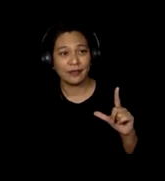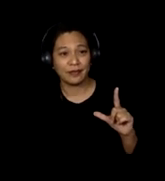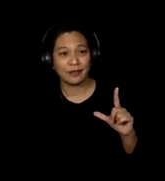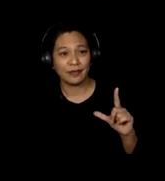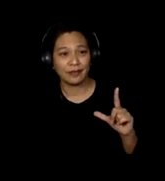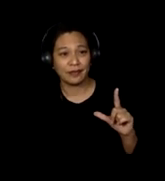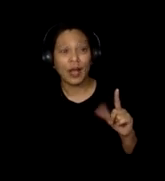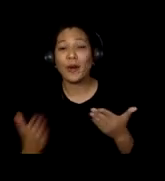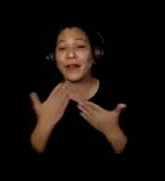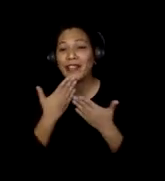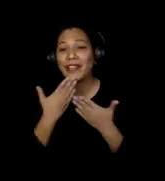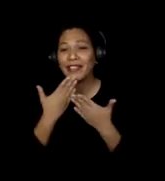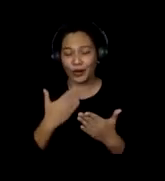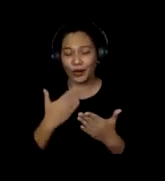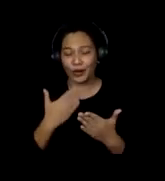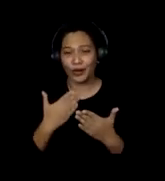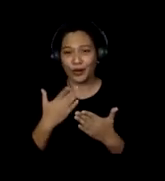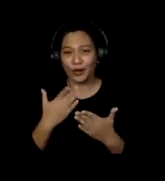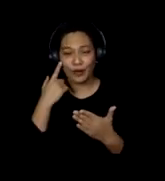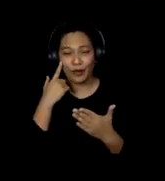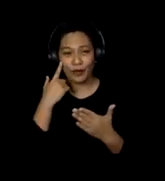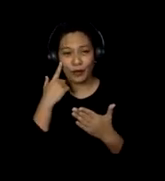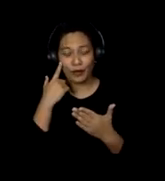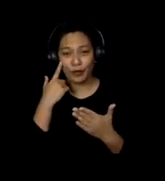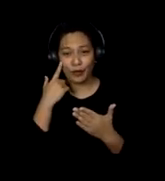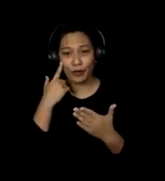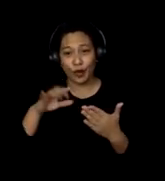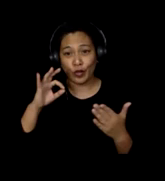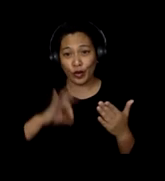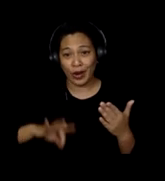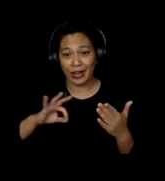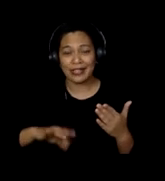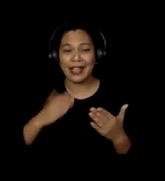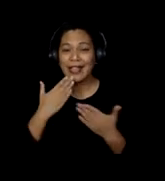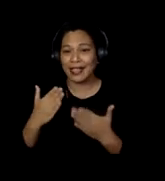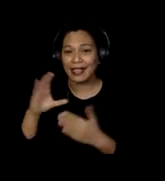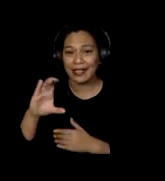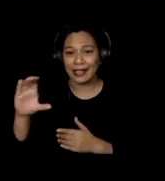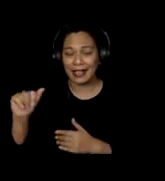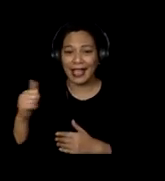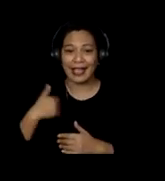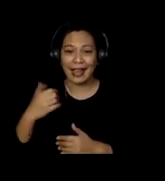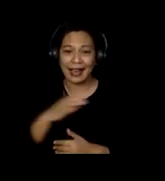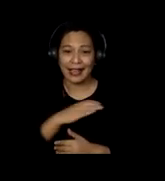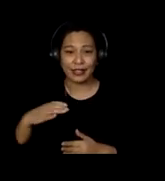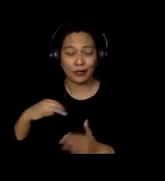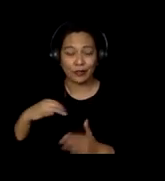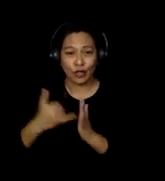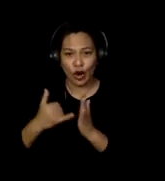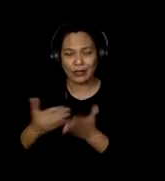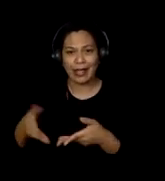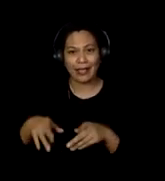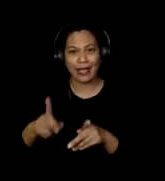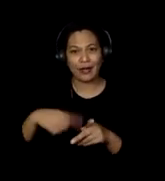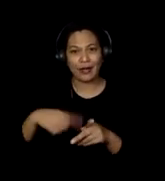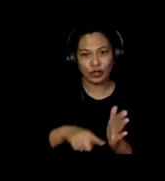So big thank you. Here's the credits. I would like to say a big thank you to the Canada Council for the Arts who enabled us to do the research